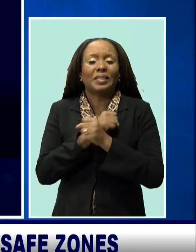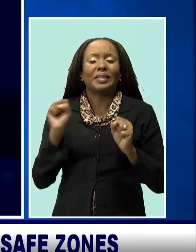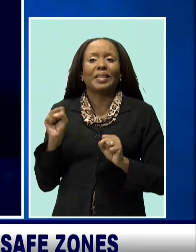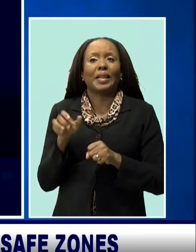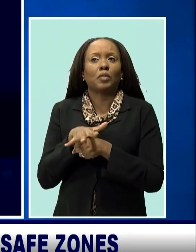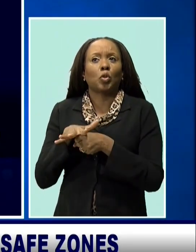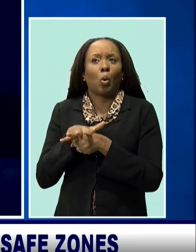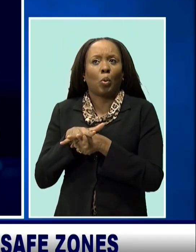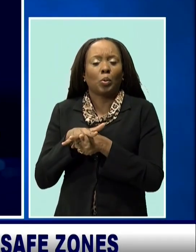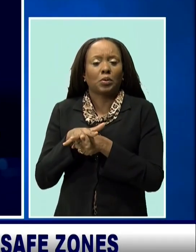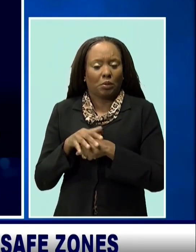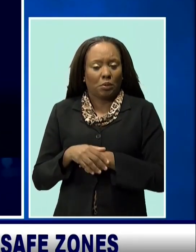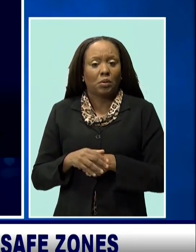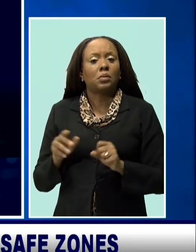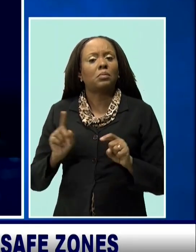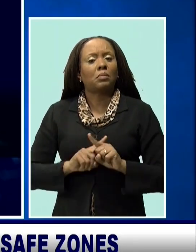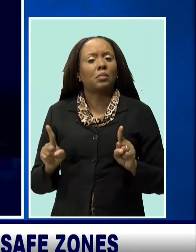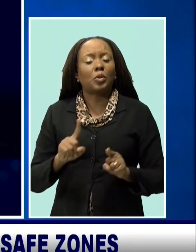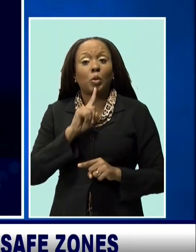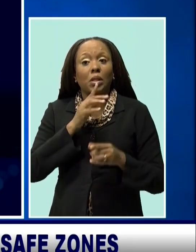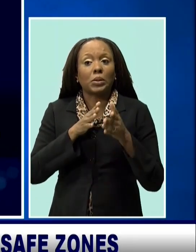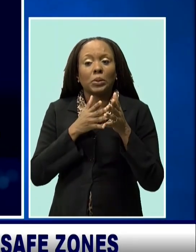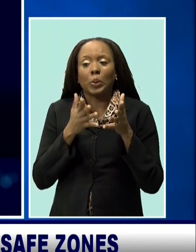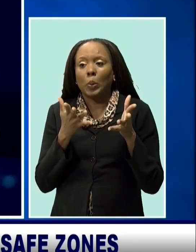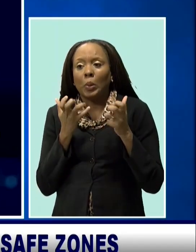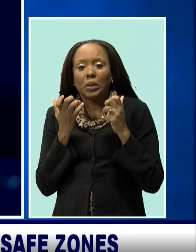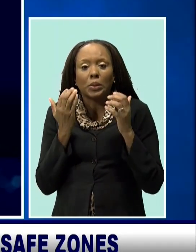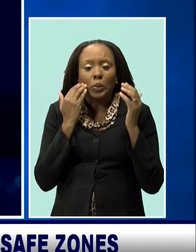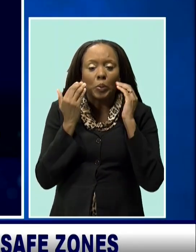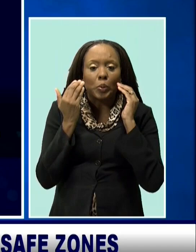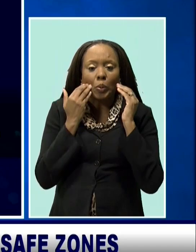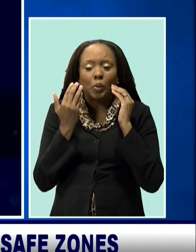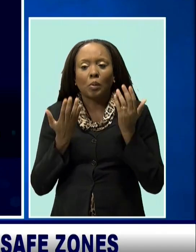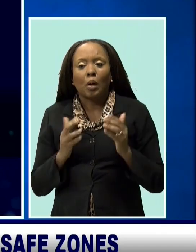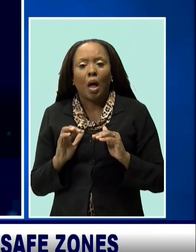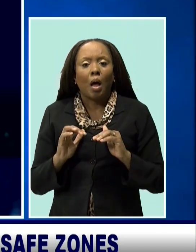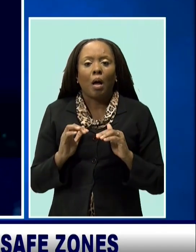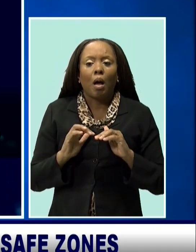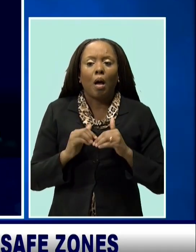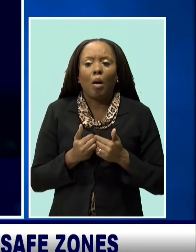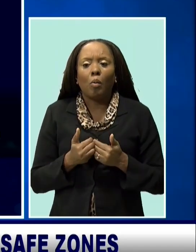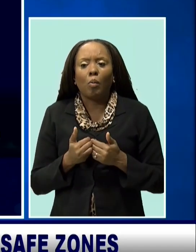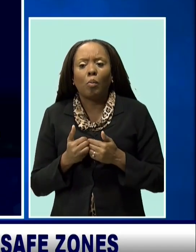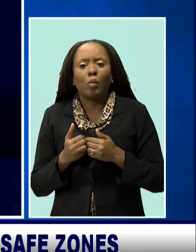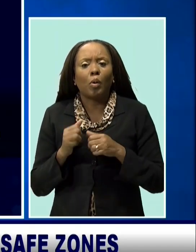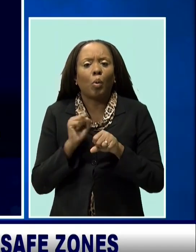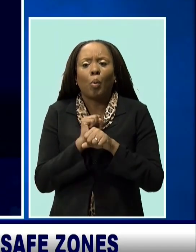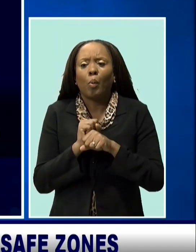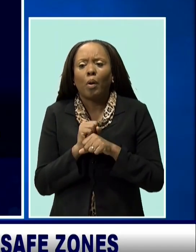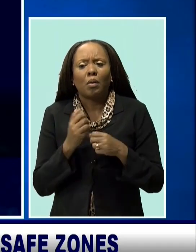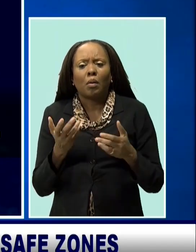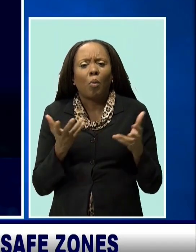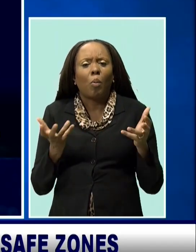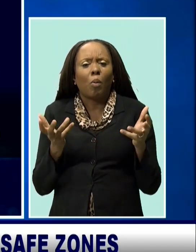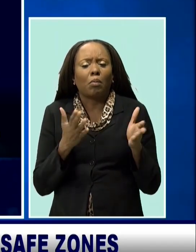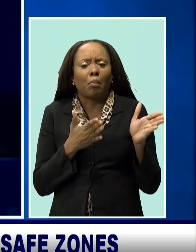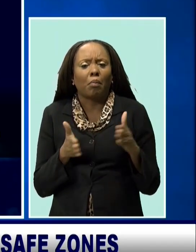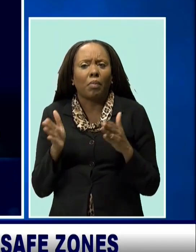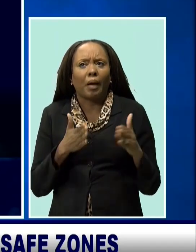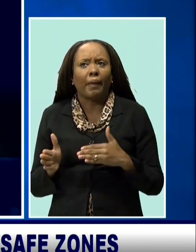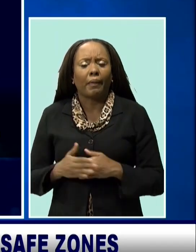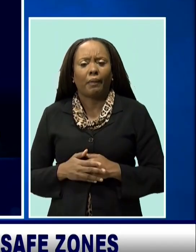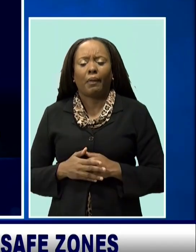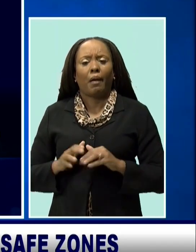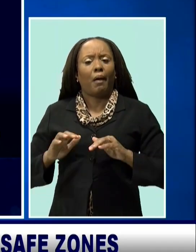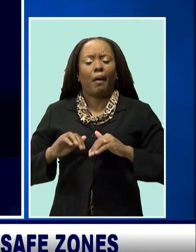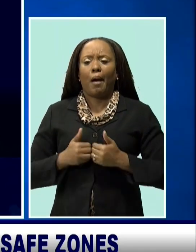are anxious to understand the logistics behind the safe zones. We are anxious to hear from the Ministry of Health how the safe